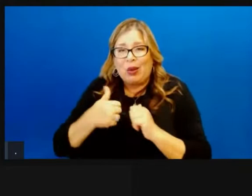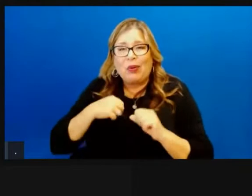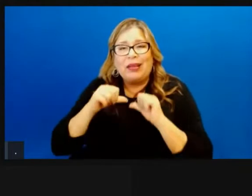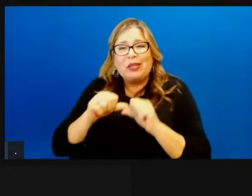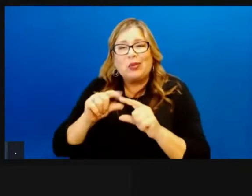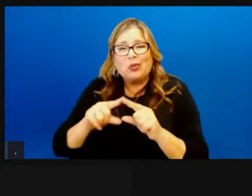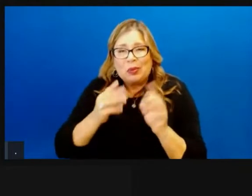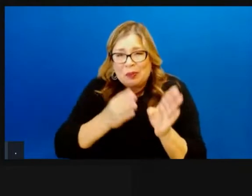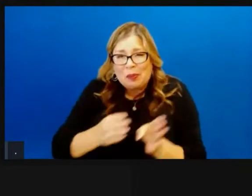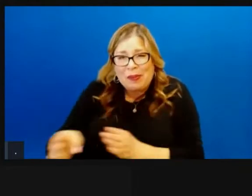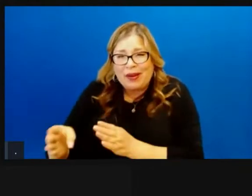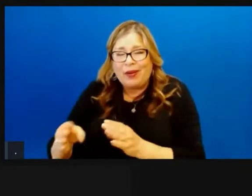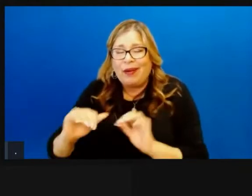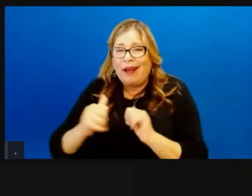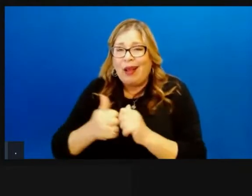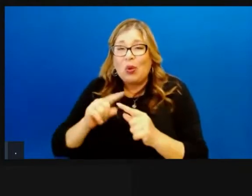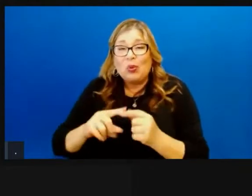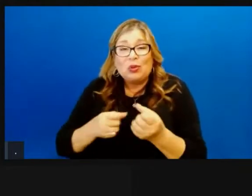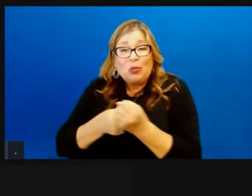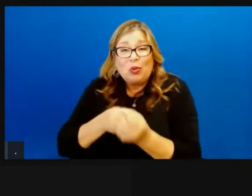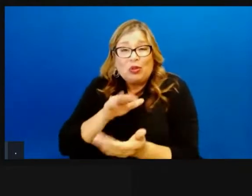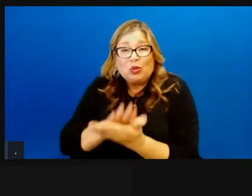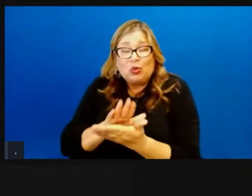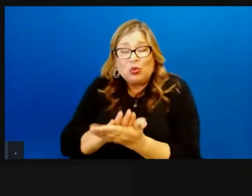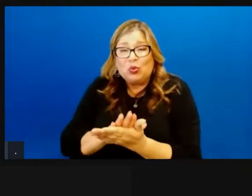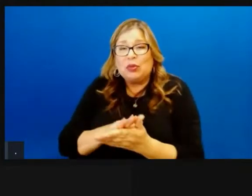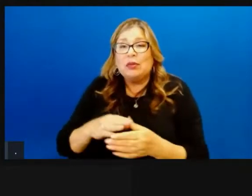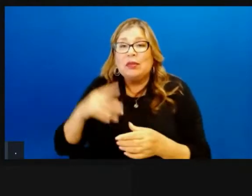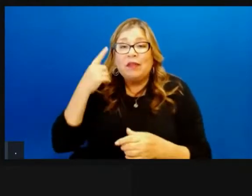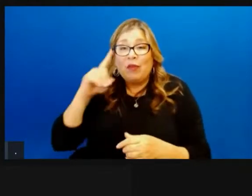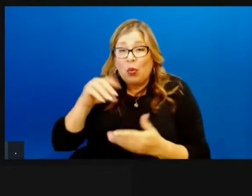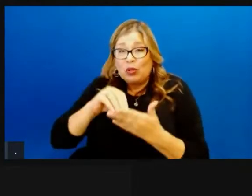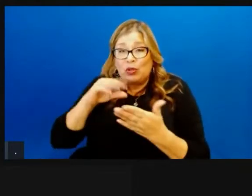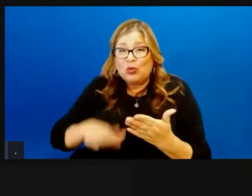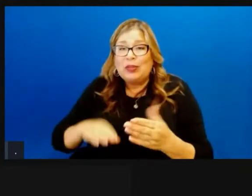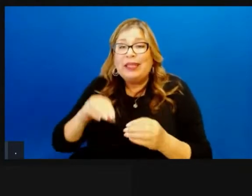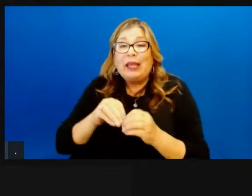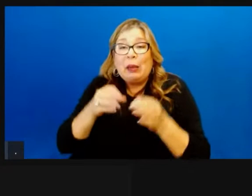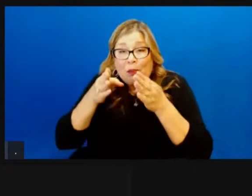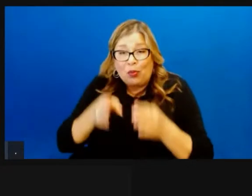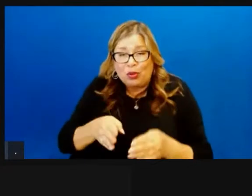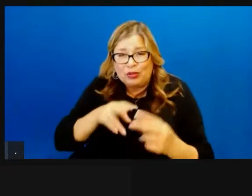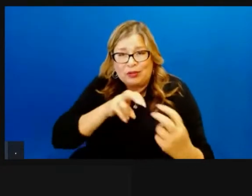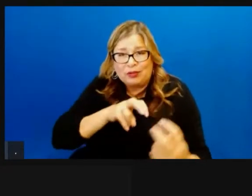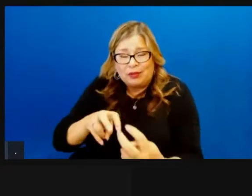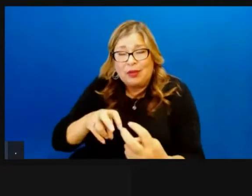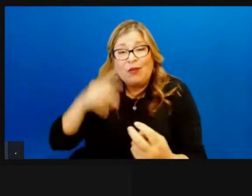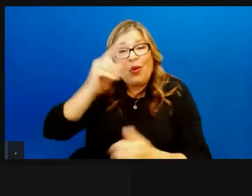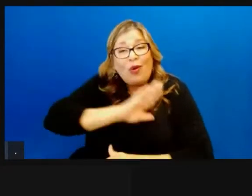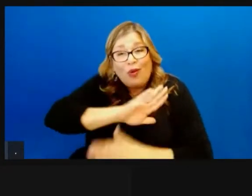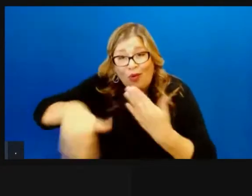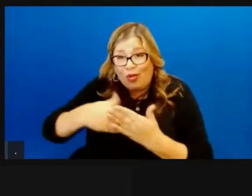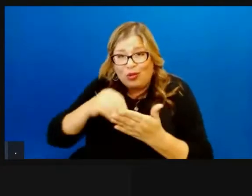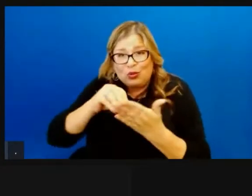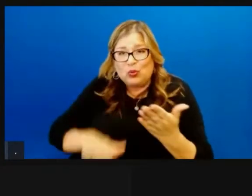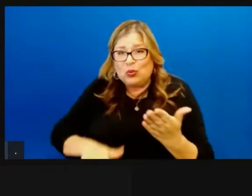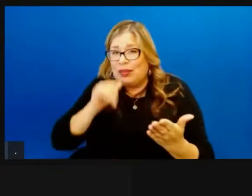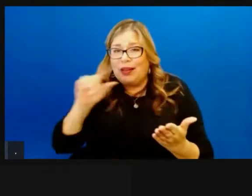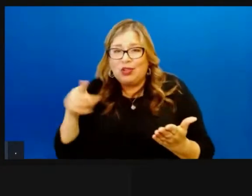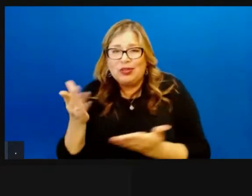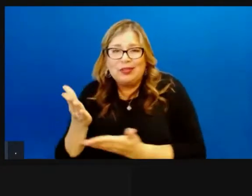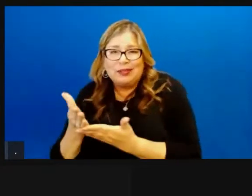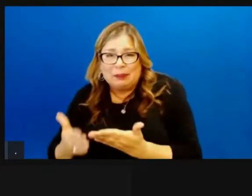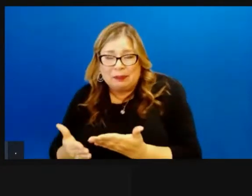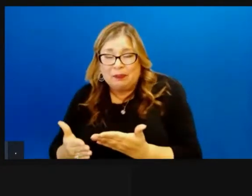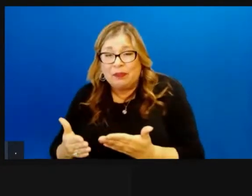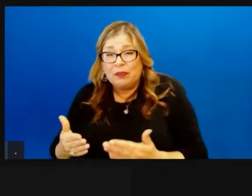in person for all students, not just some students. And we know that there are many students who must come to school because that's where they get